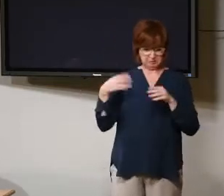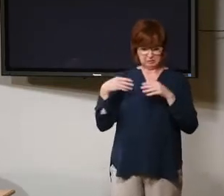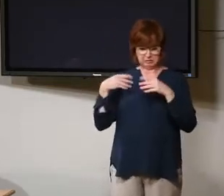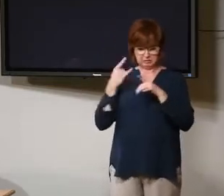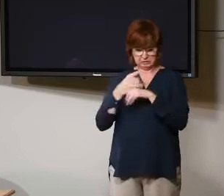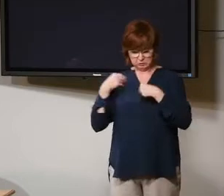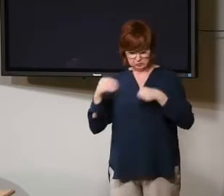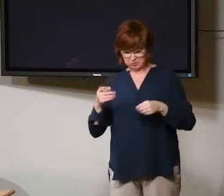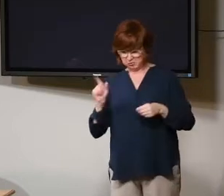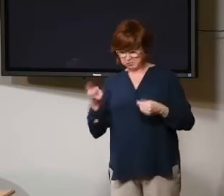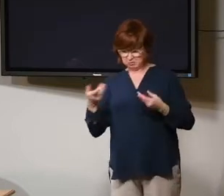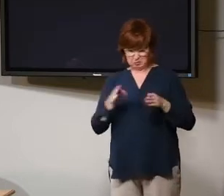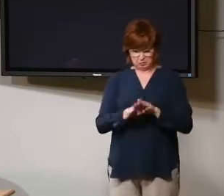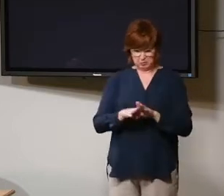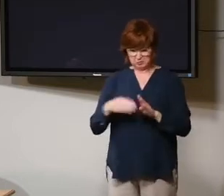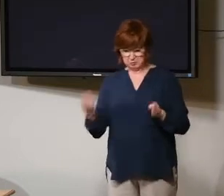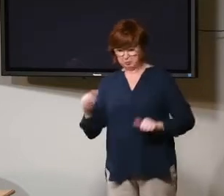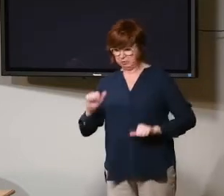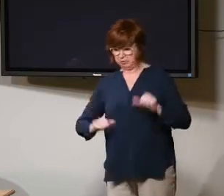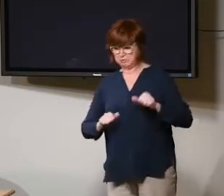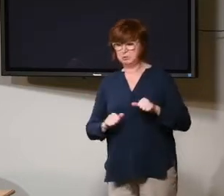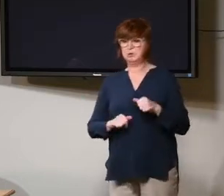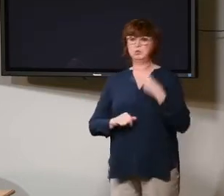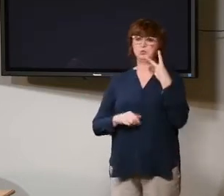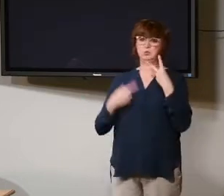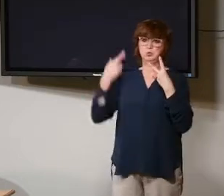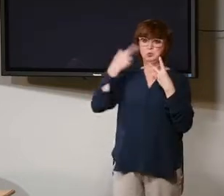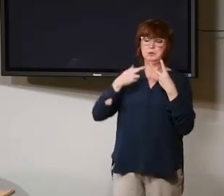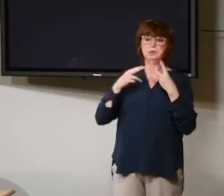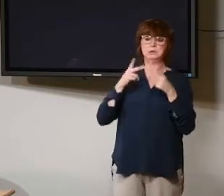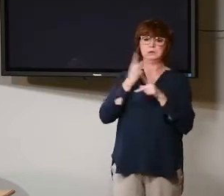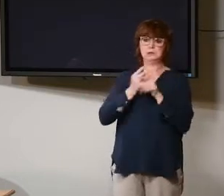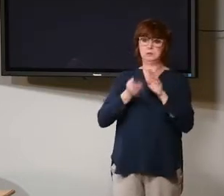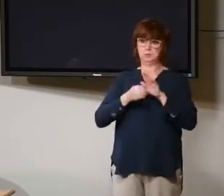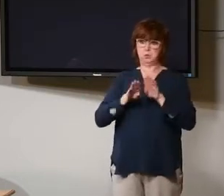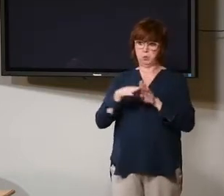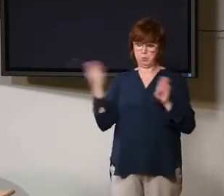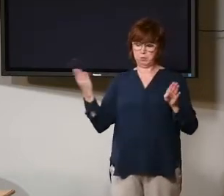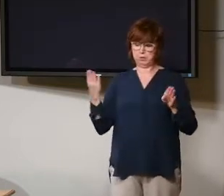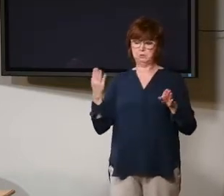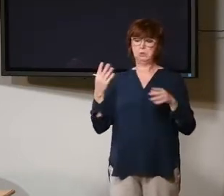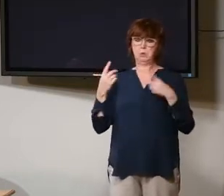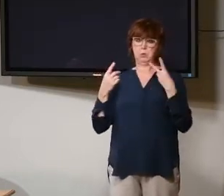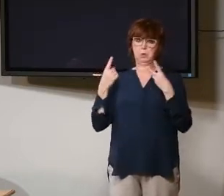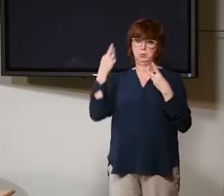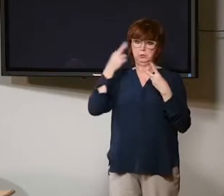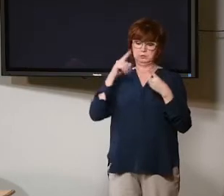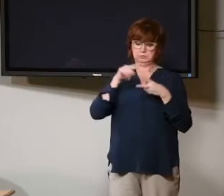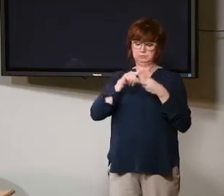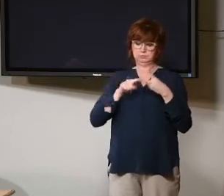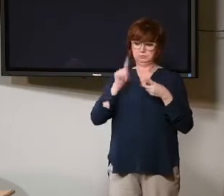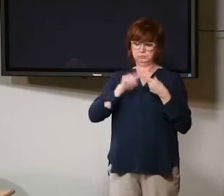those stores. Two reasons to not close them. One, this is no time to